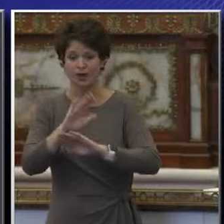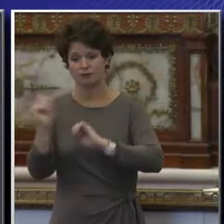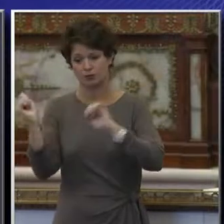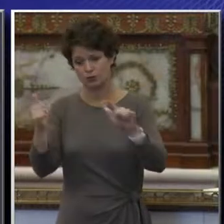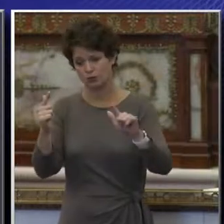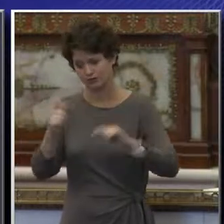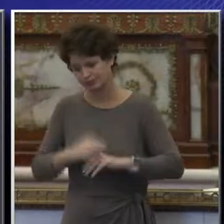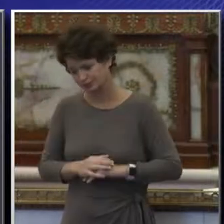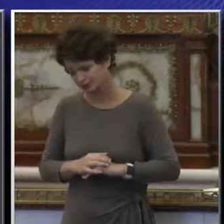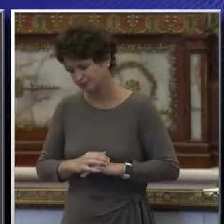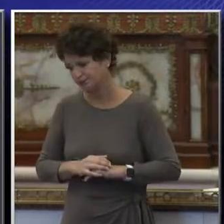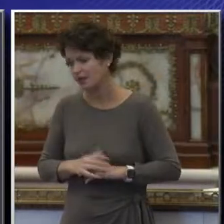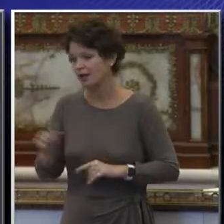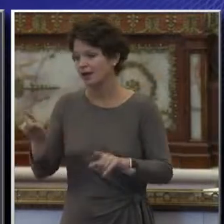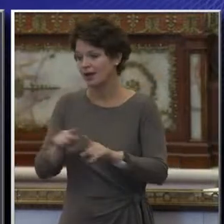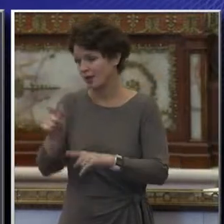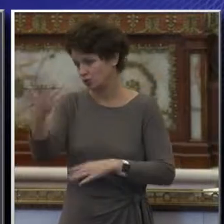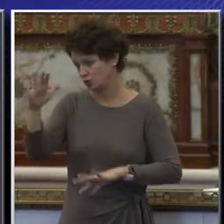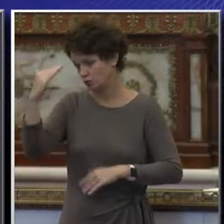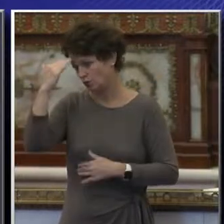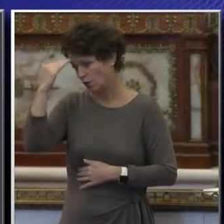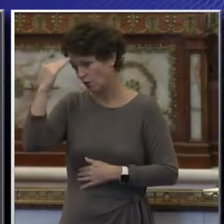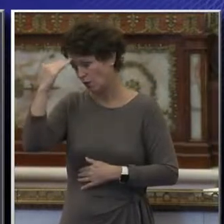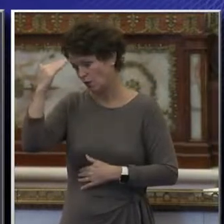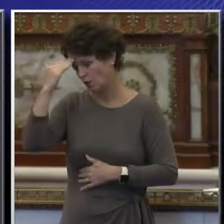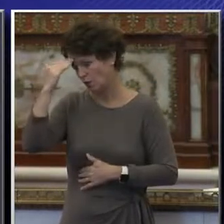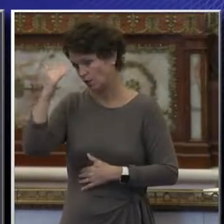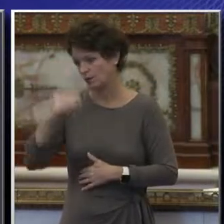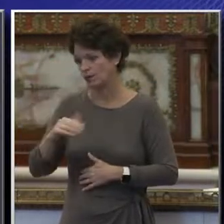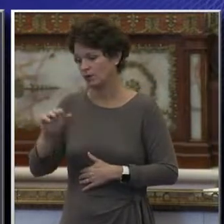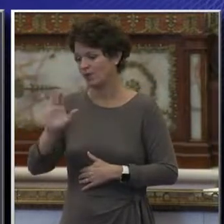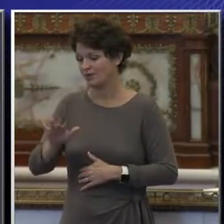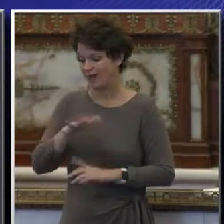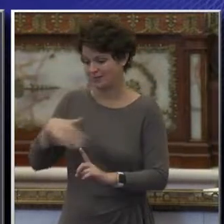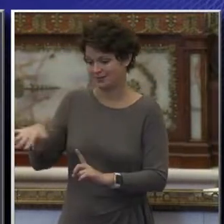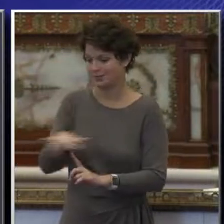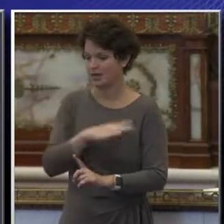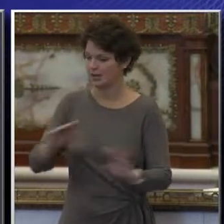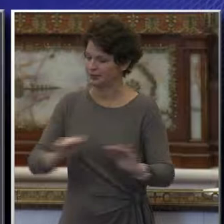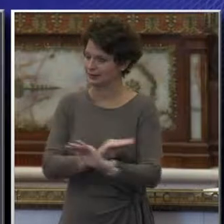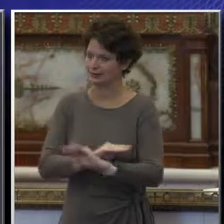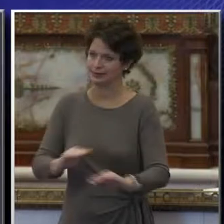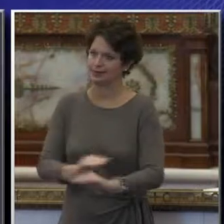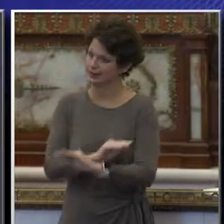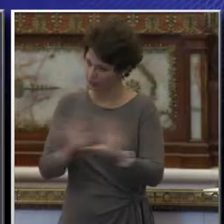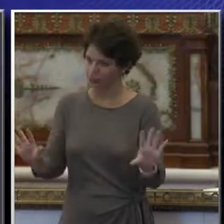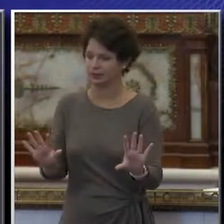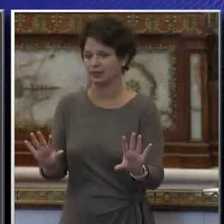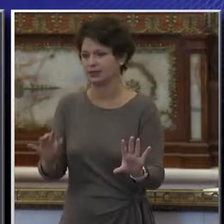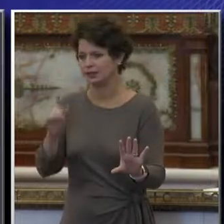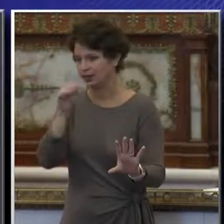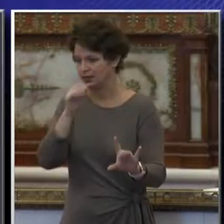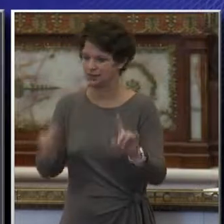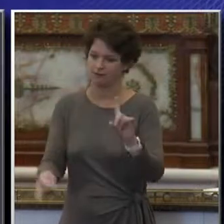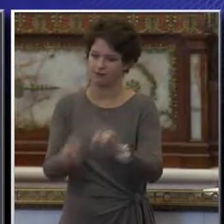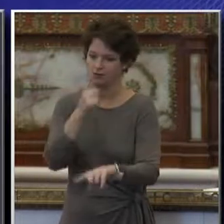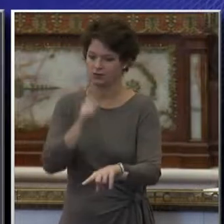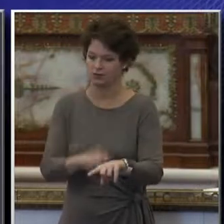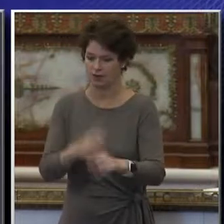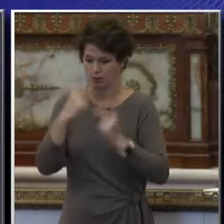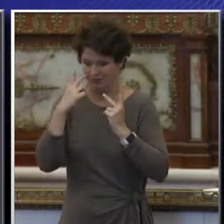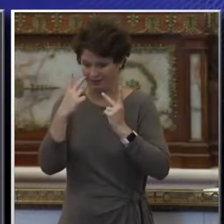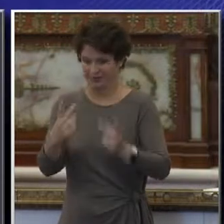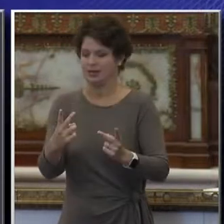everybody. As you know, this site clearly is the first time that we've